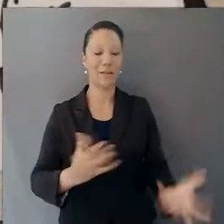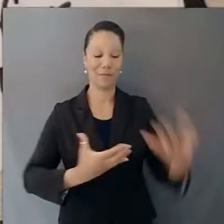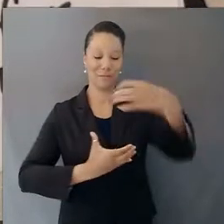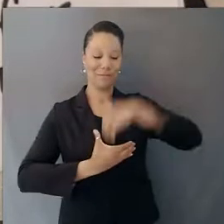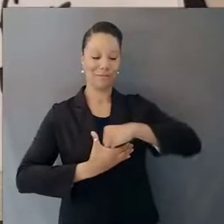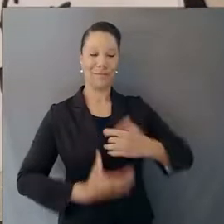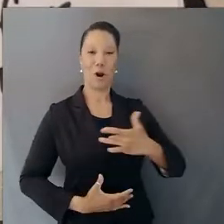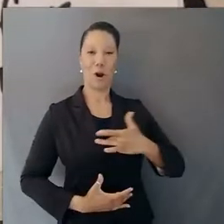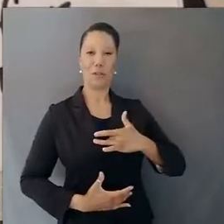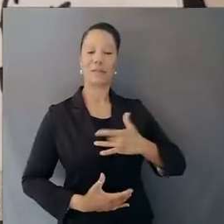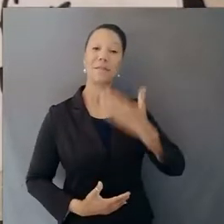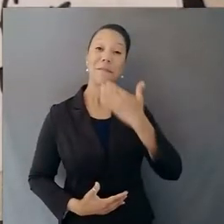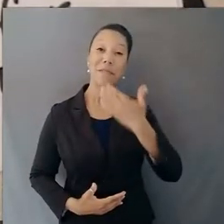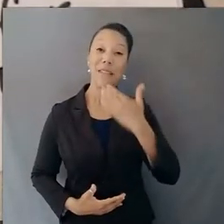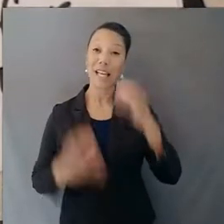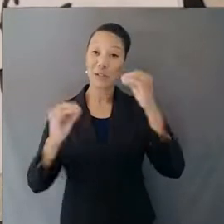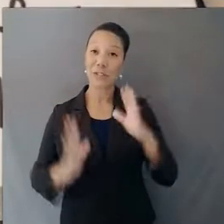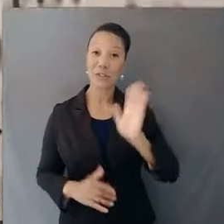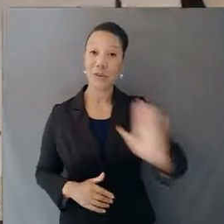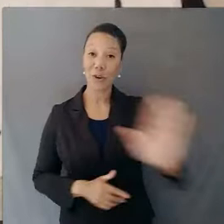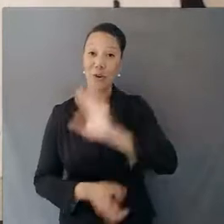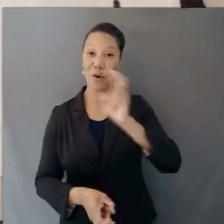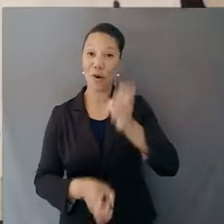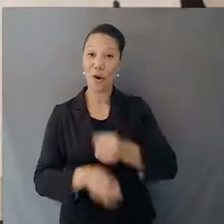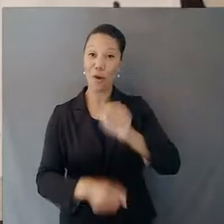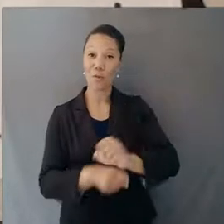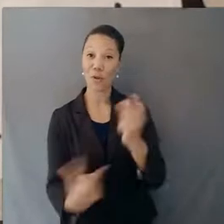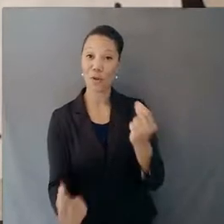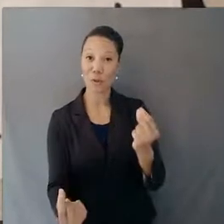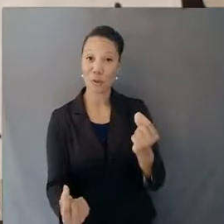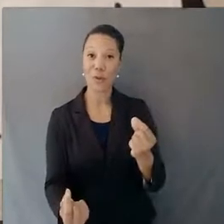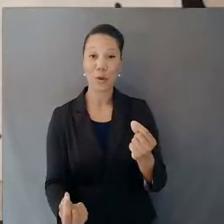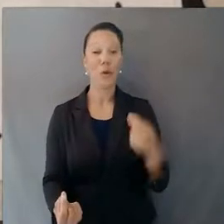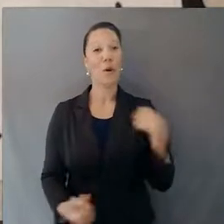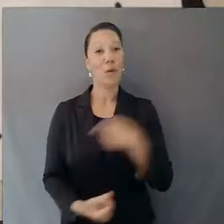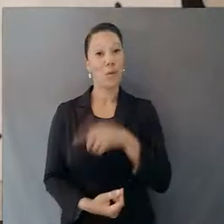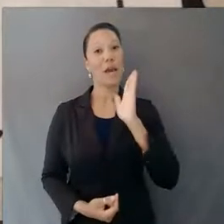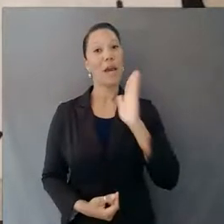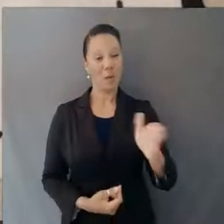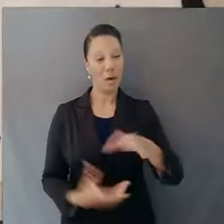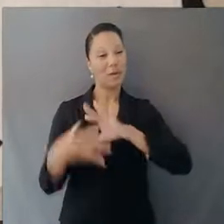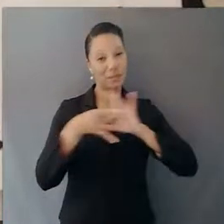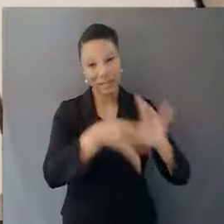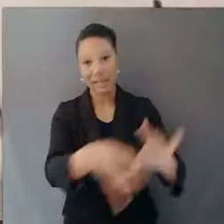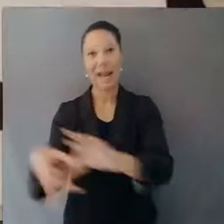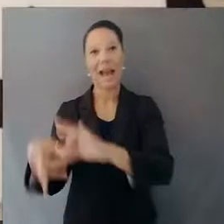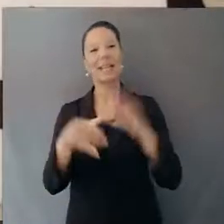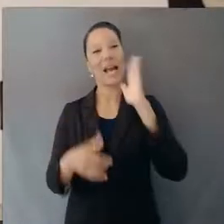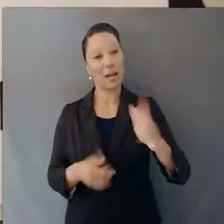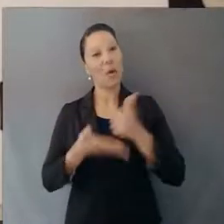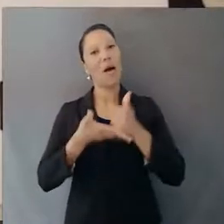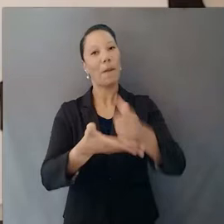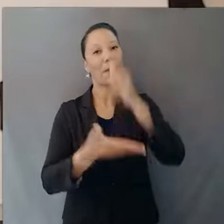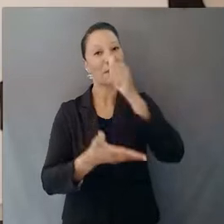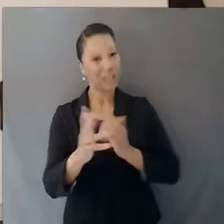you, teachers, for all the hard work that you do. Keeping us connected is what will get us through.